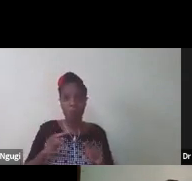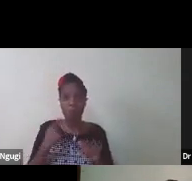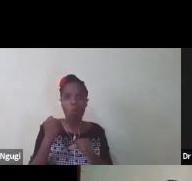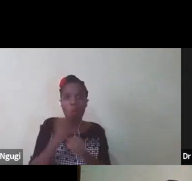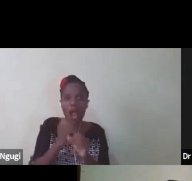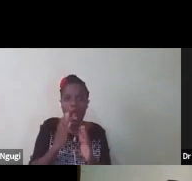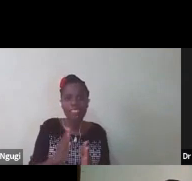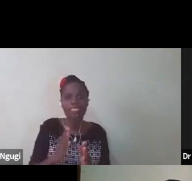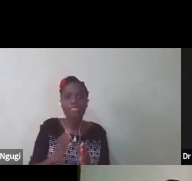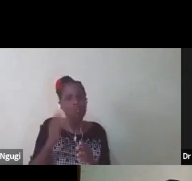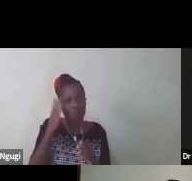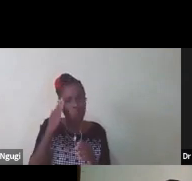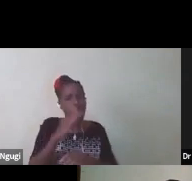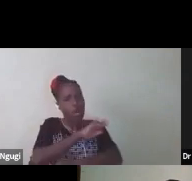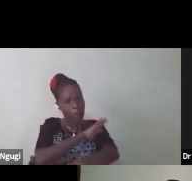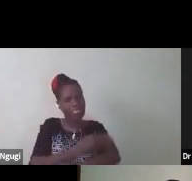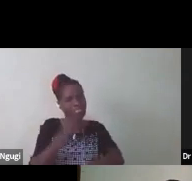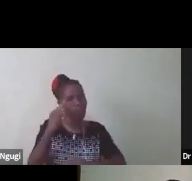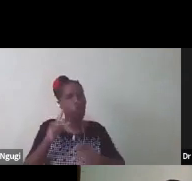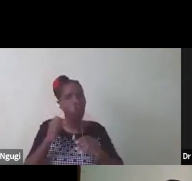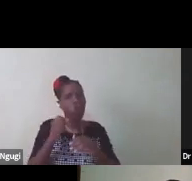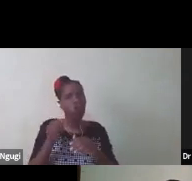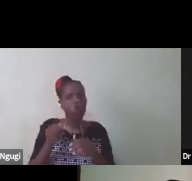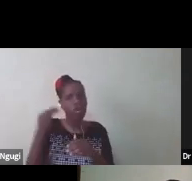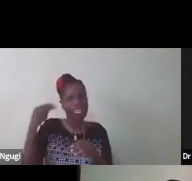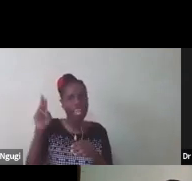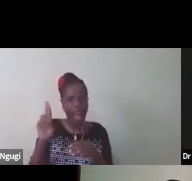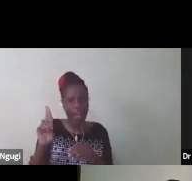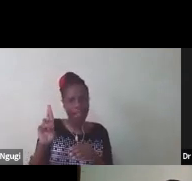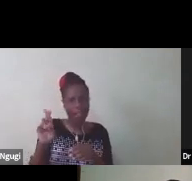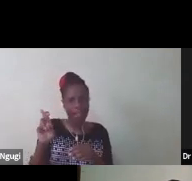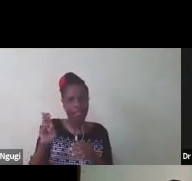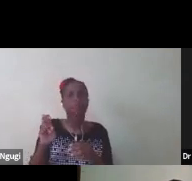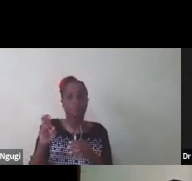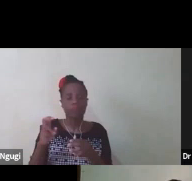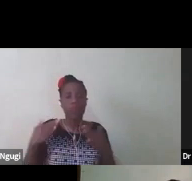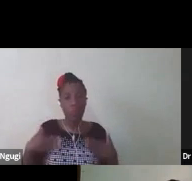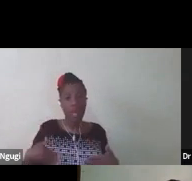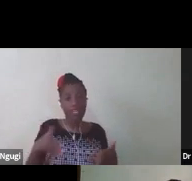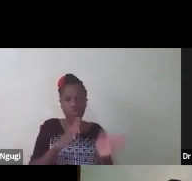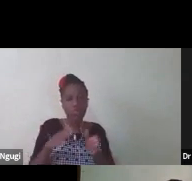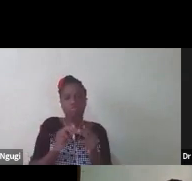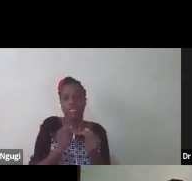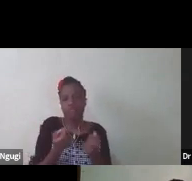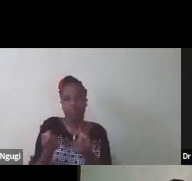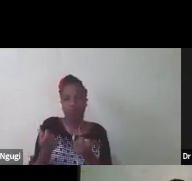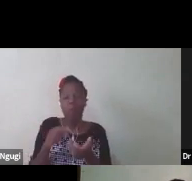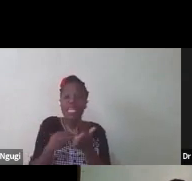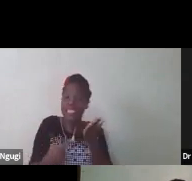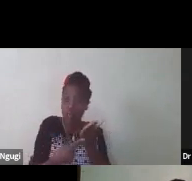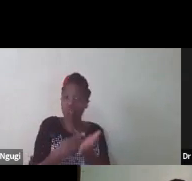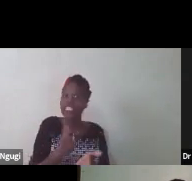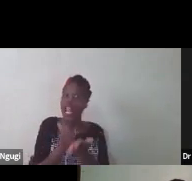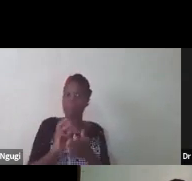we are limited, but leveraging on technology is able to help us reach to so many people. You know, we could be able